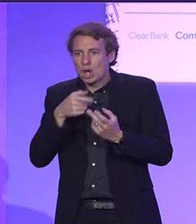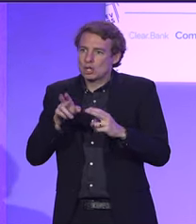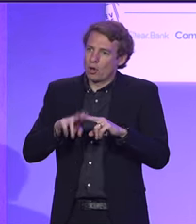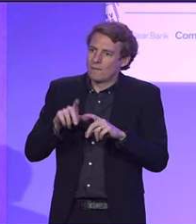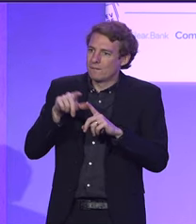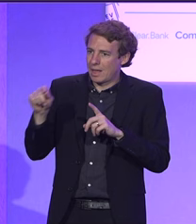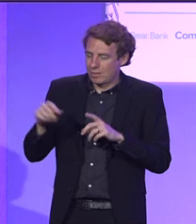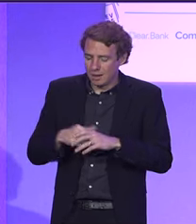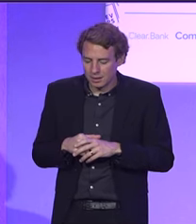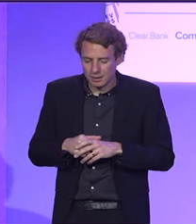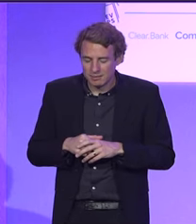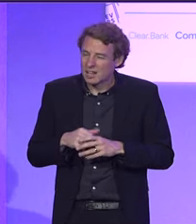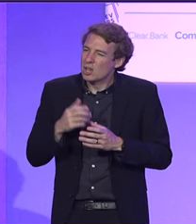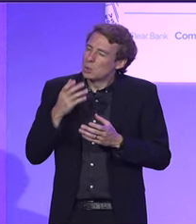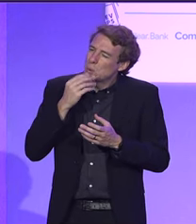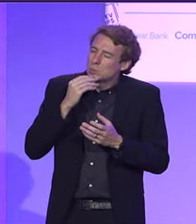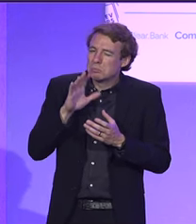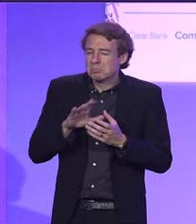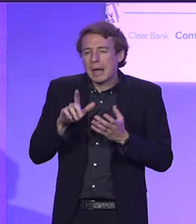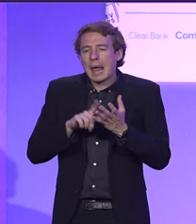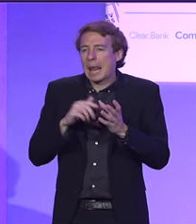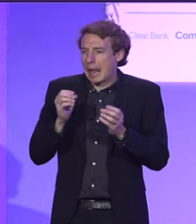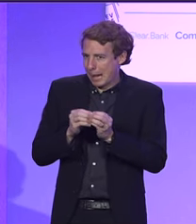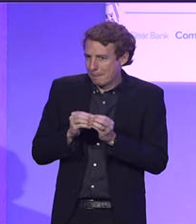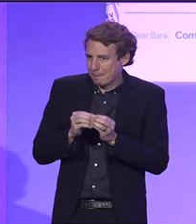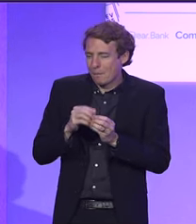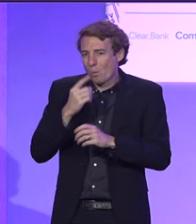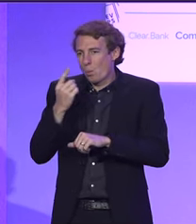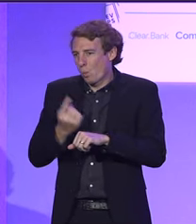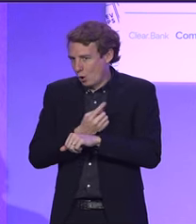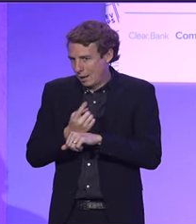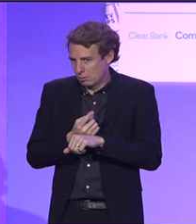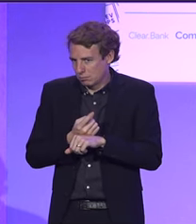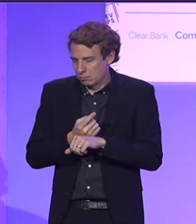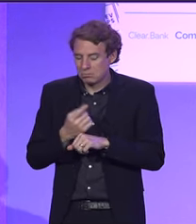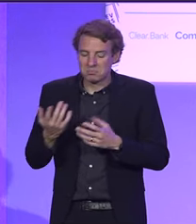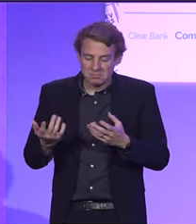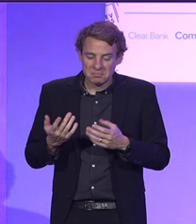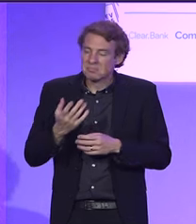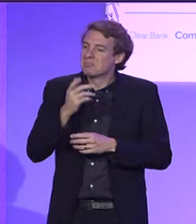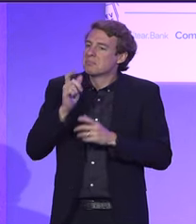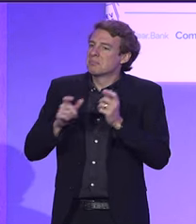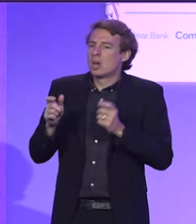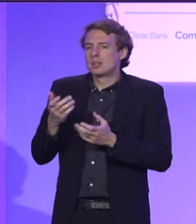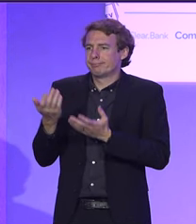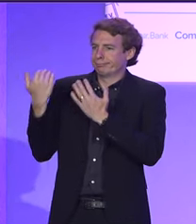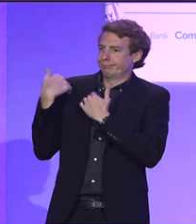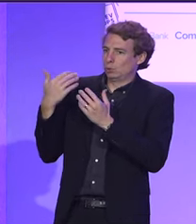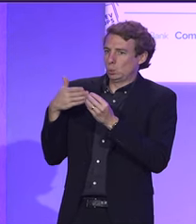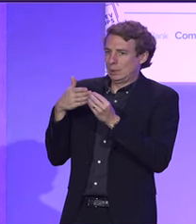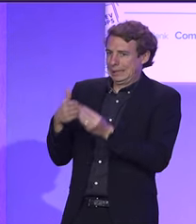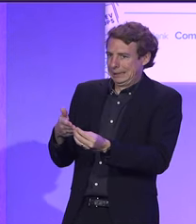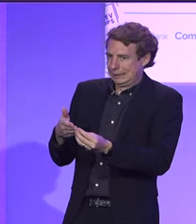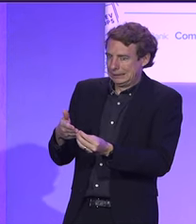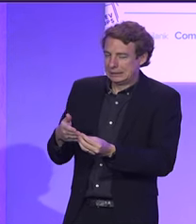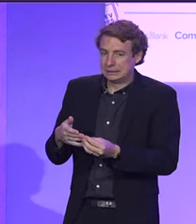actually love. So they're usually about 1 hour long. There will be experts in the room that are invited to kind of lead the discussion around something, but